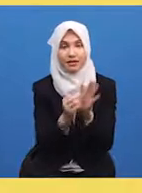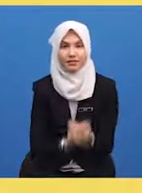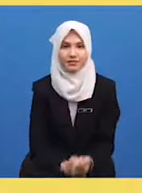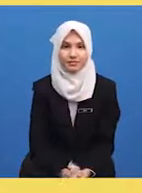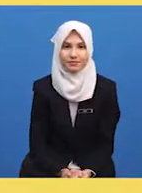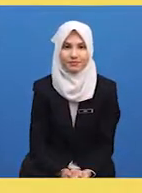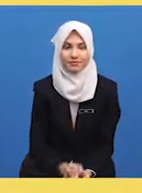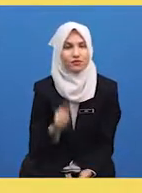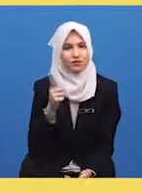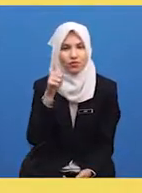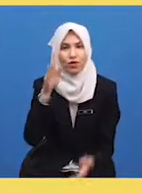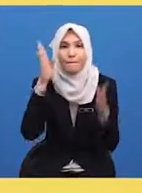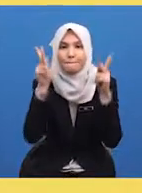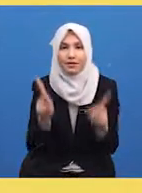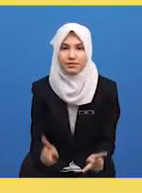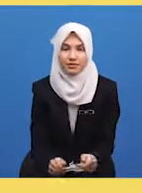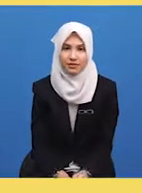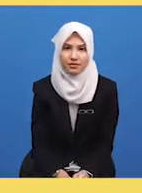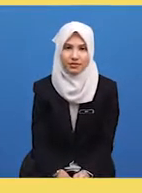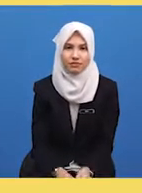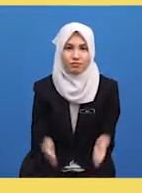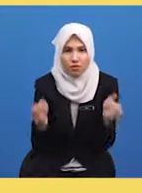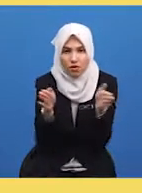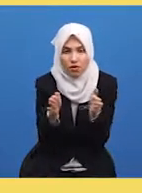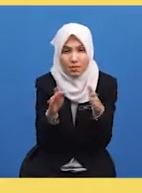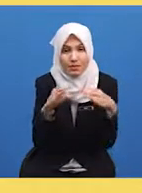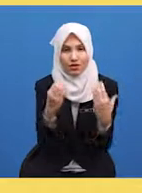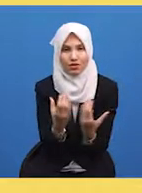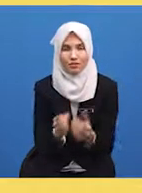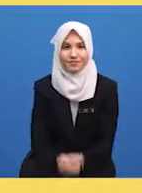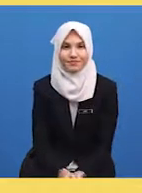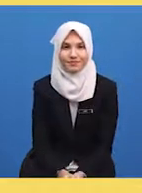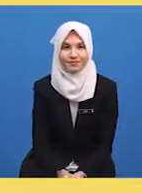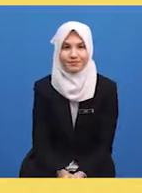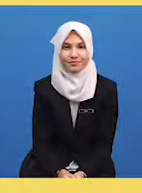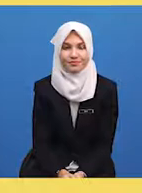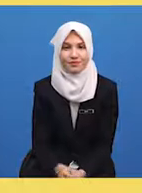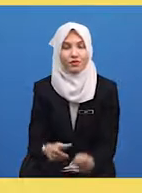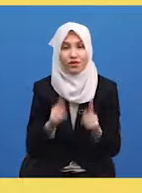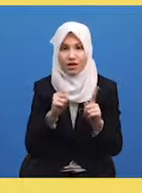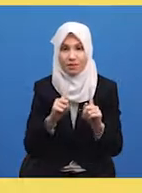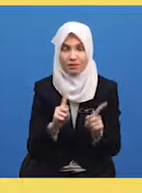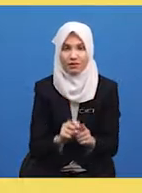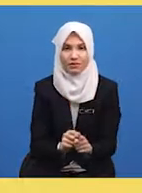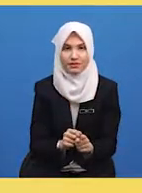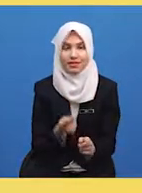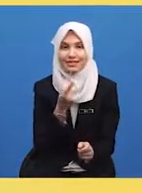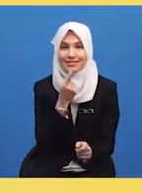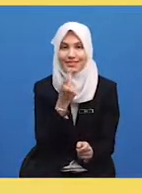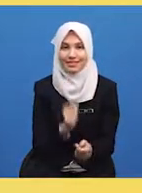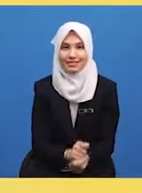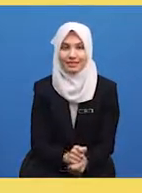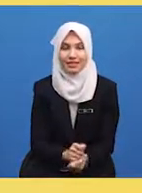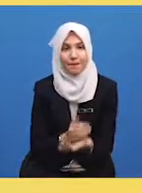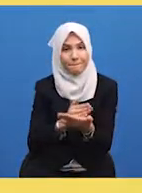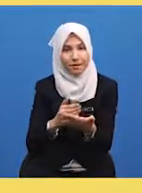just one person or a small limited group. When we talk about privacy setting, it means the part